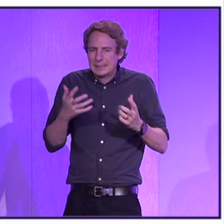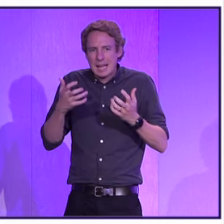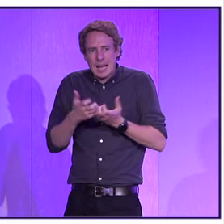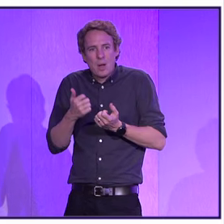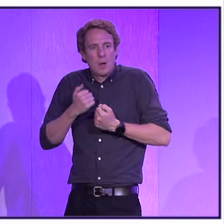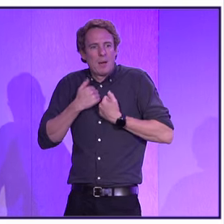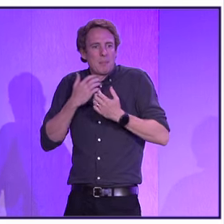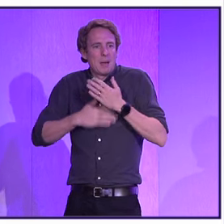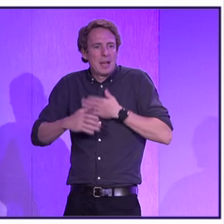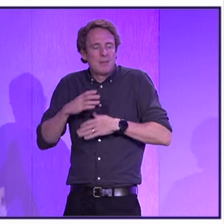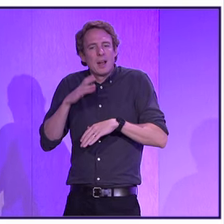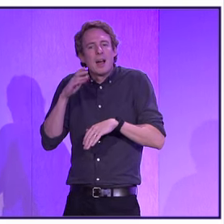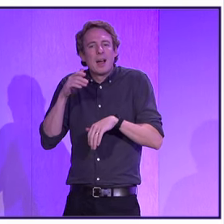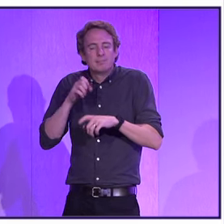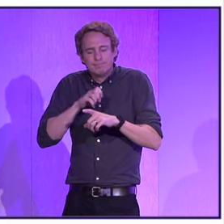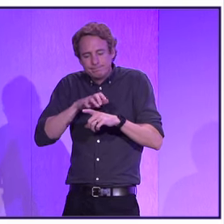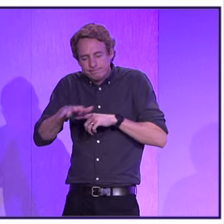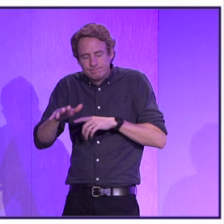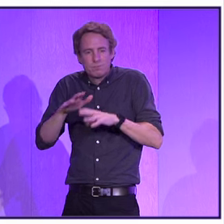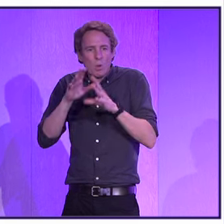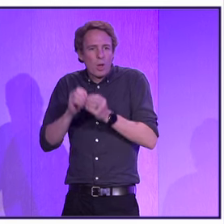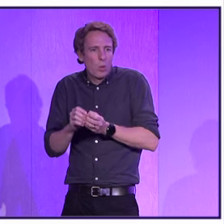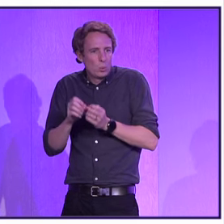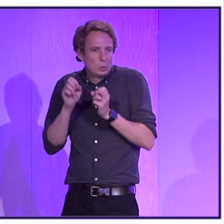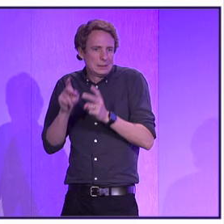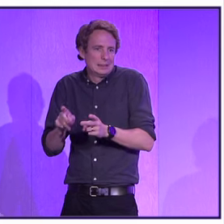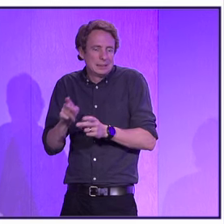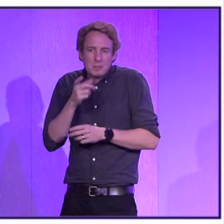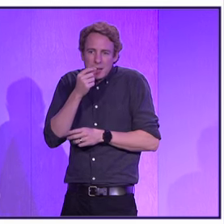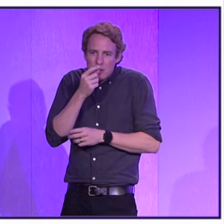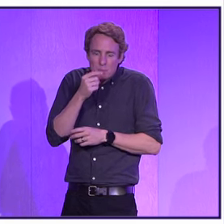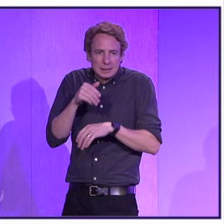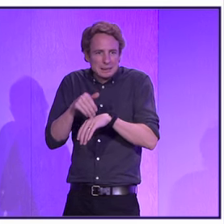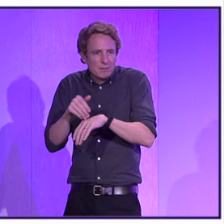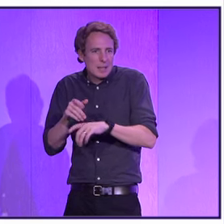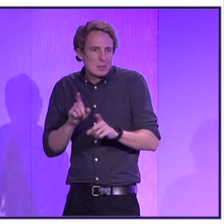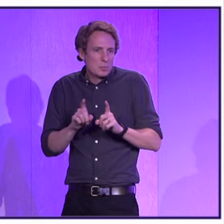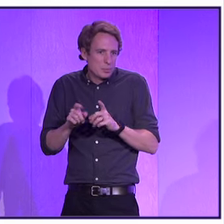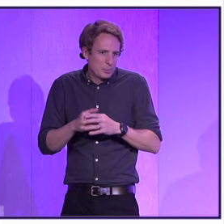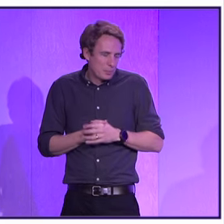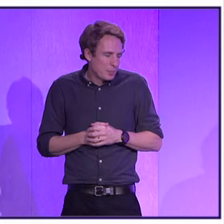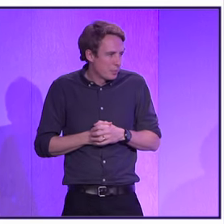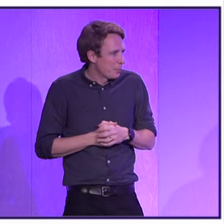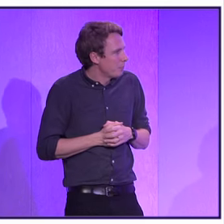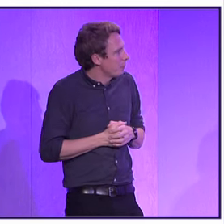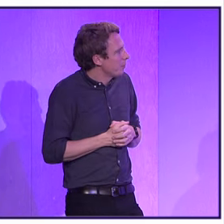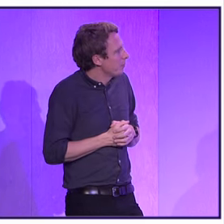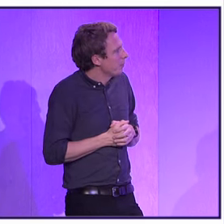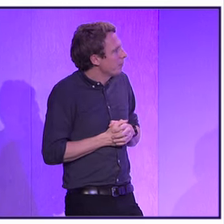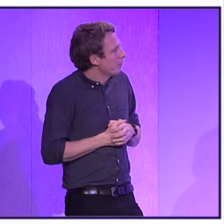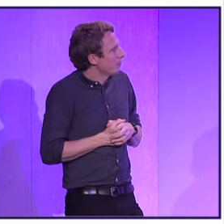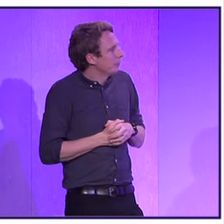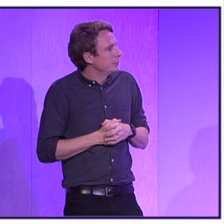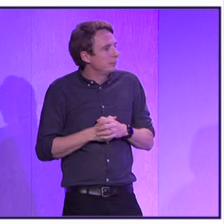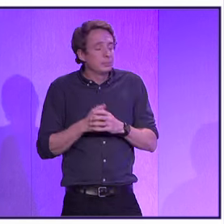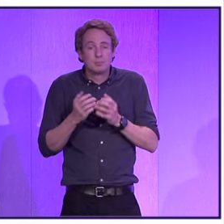learning capabilities of the whole system, something that we might refer to as learning citizenship. So we'll look at that. And then finally, we're